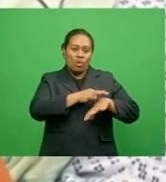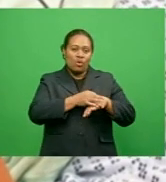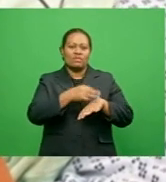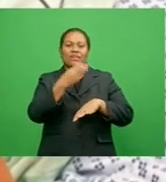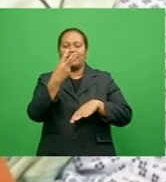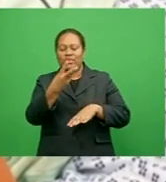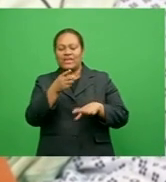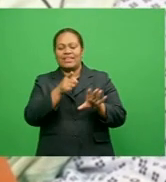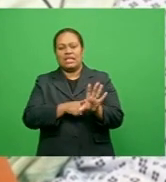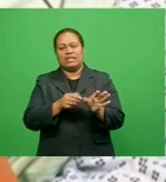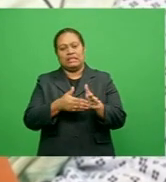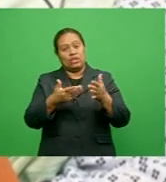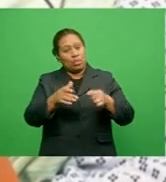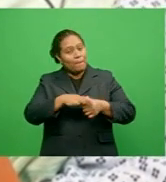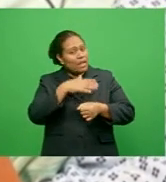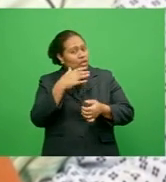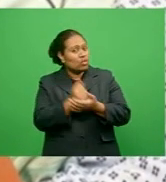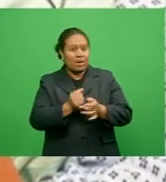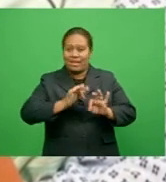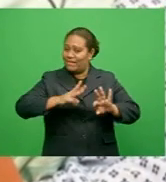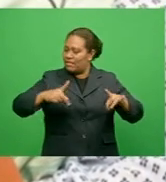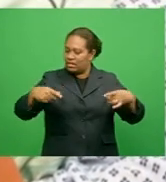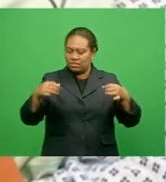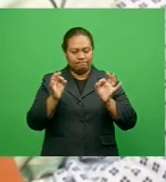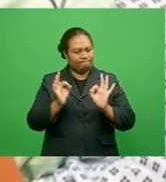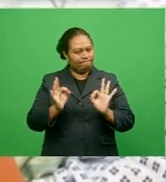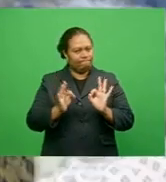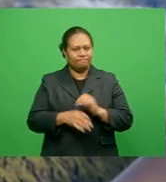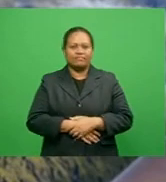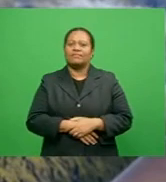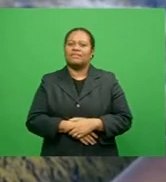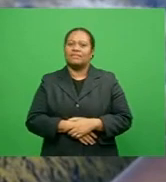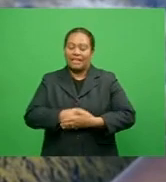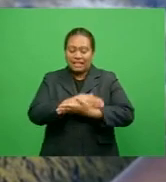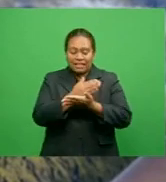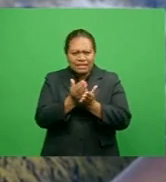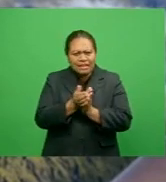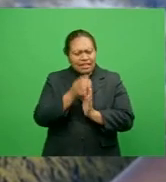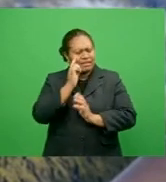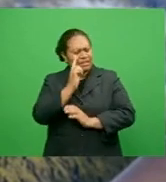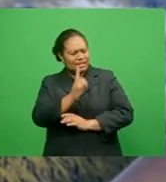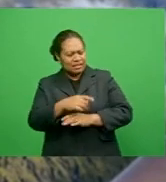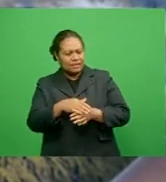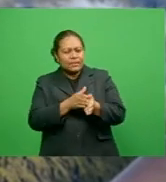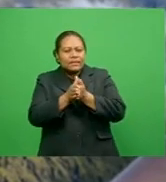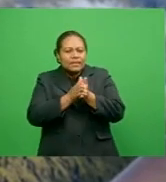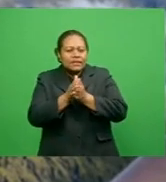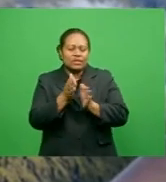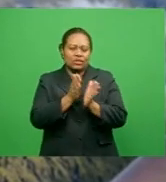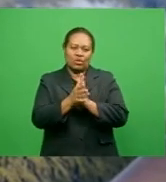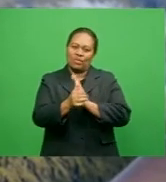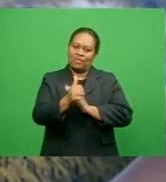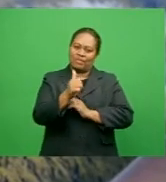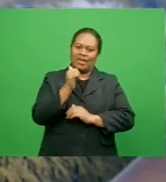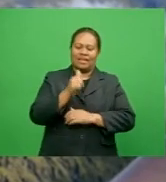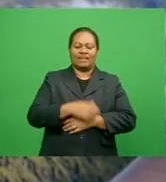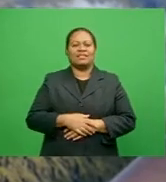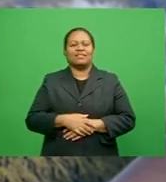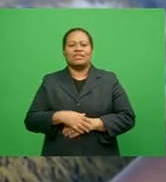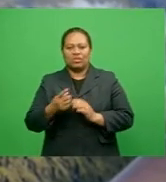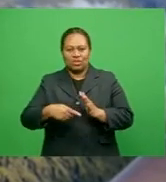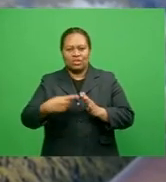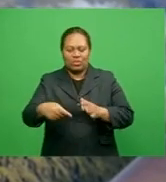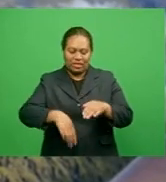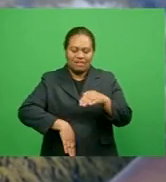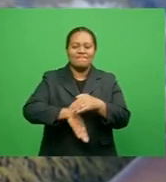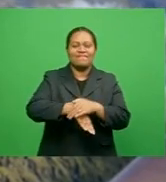3 years to make sure everything is working fine. He shared he's looking forward to getting his boots back on and taking to the